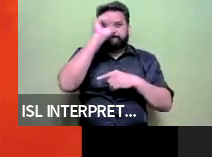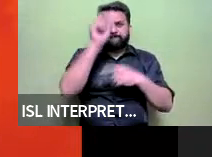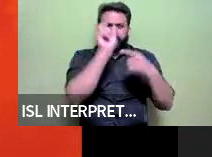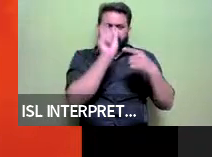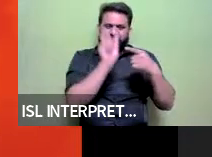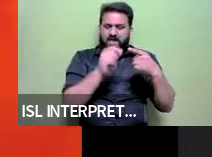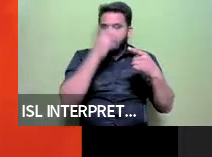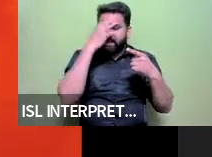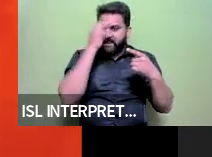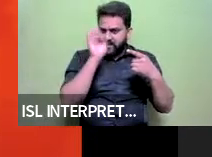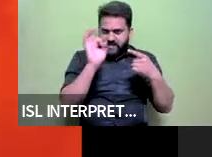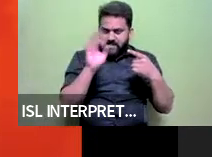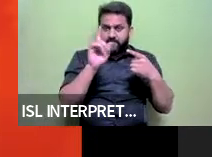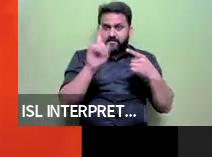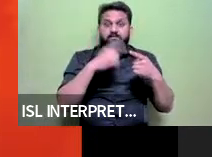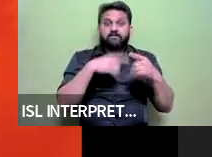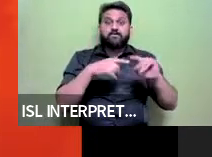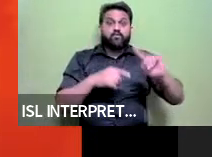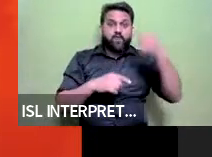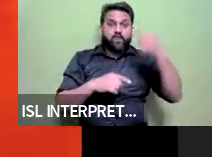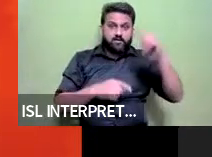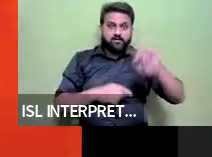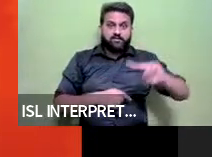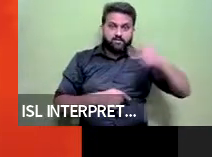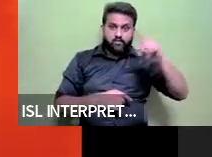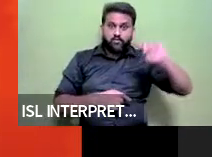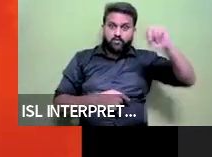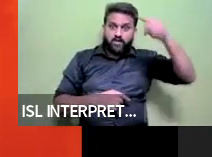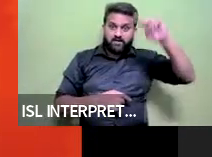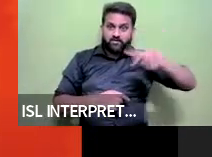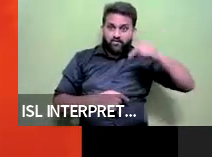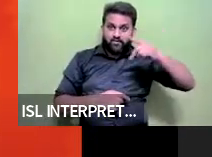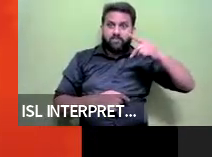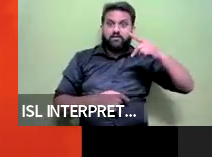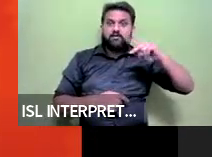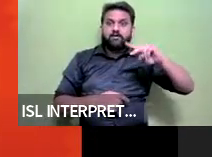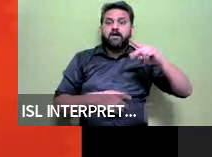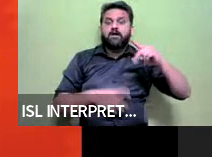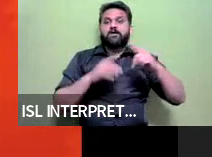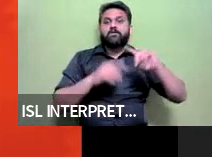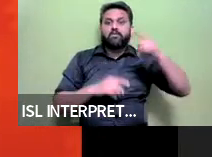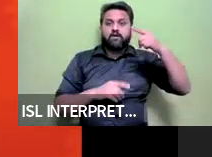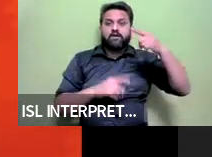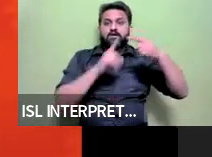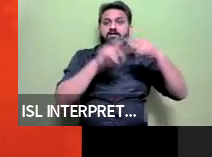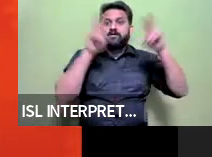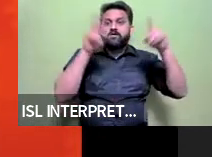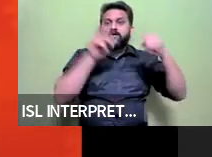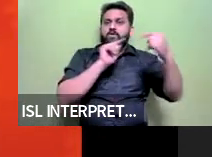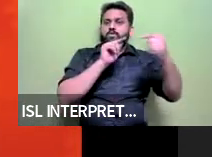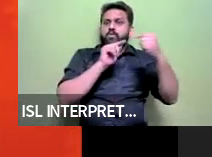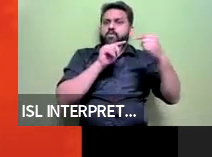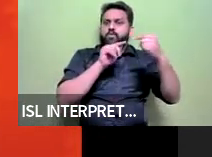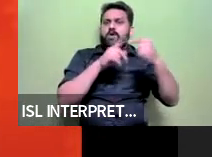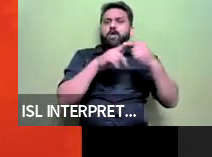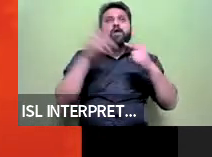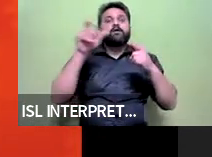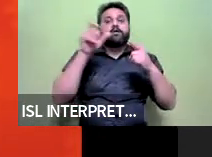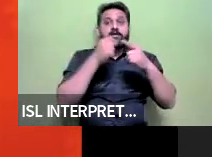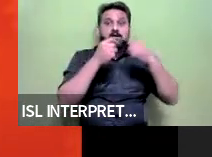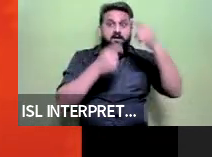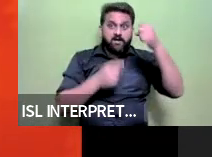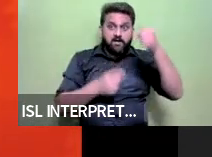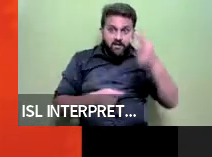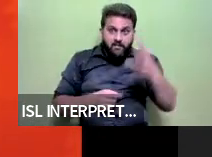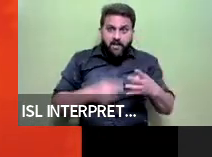words, but if you say 1, 2, all those things, 3 facts, 1 arguments, all those things, the number hits to